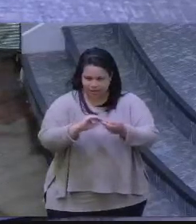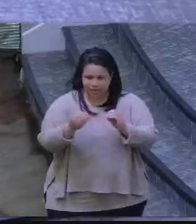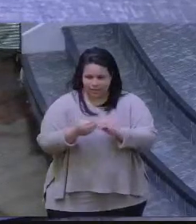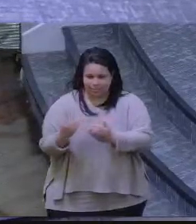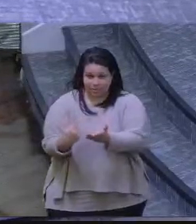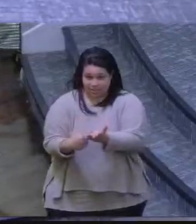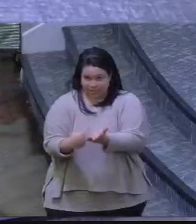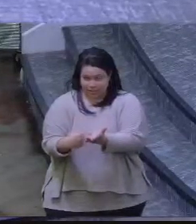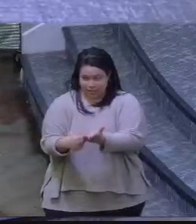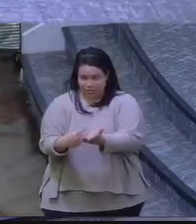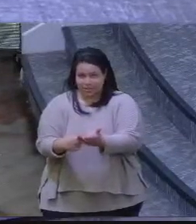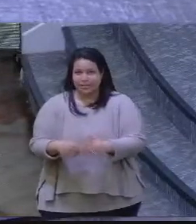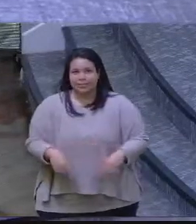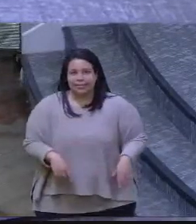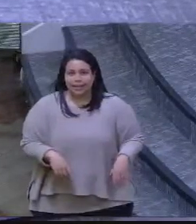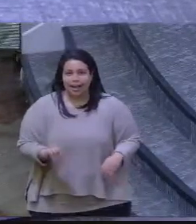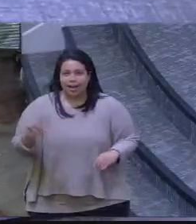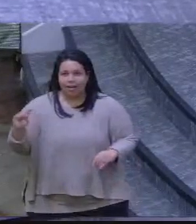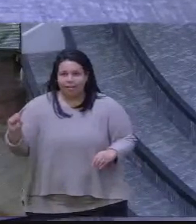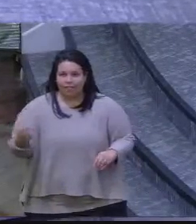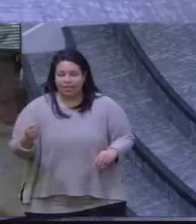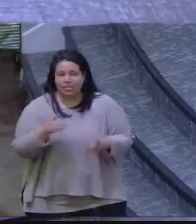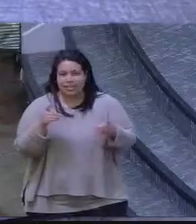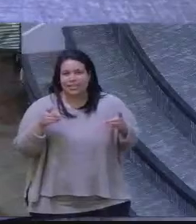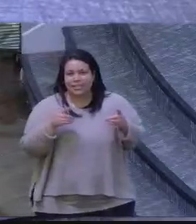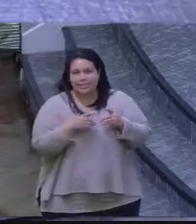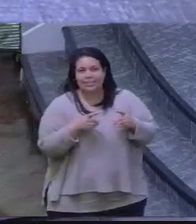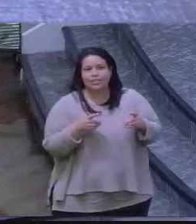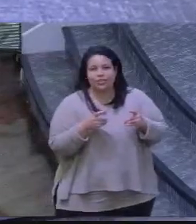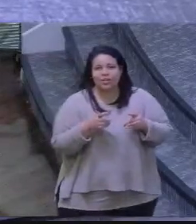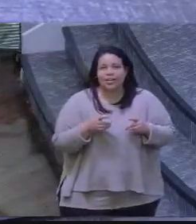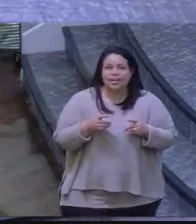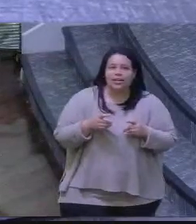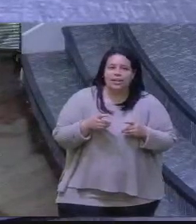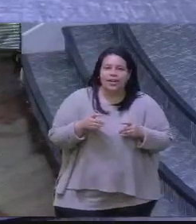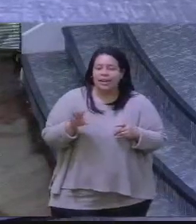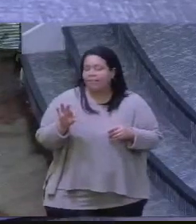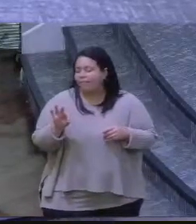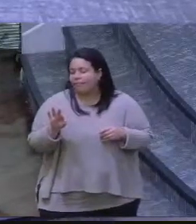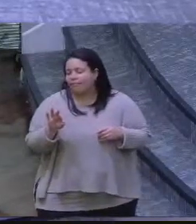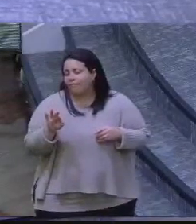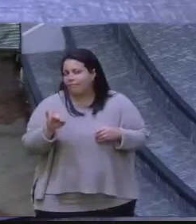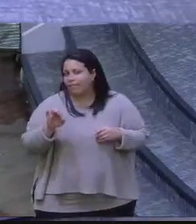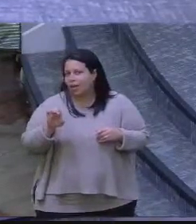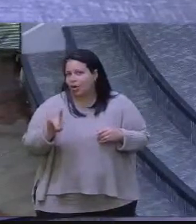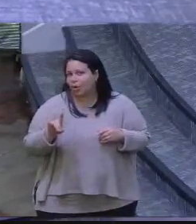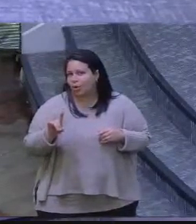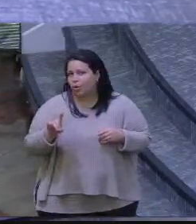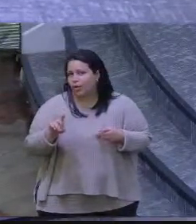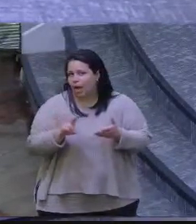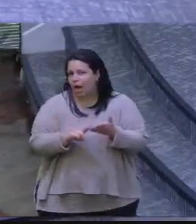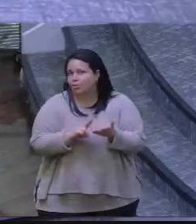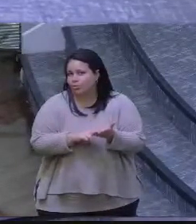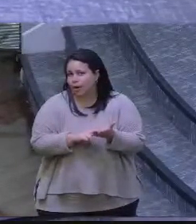discussion. The first is the district fuel contract. First, we need a motion.